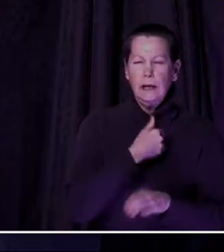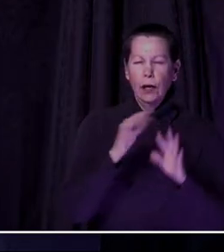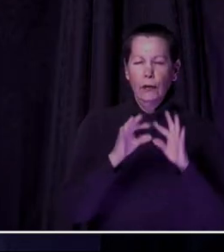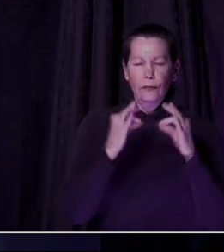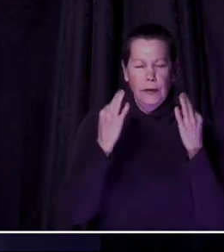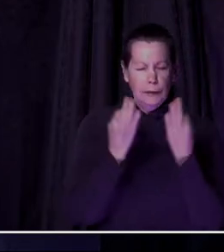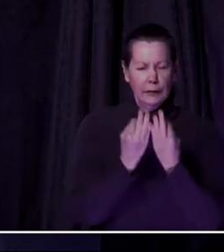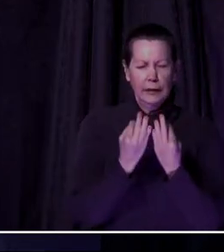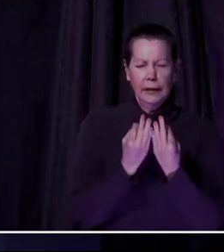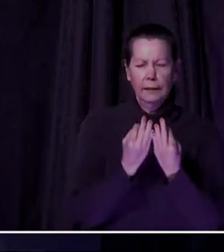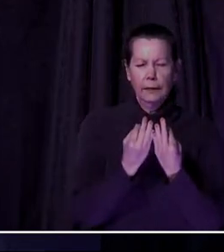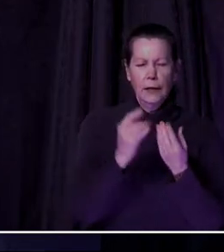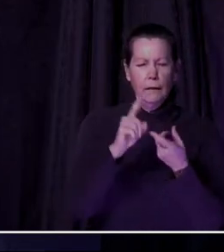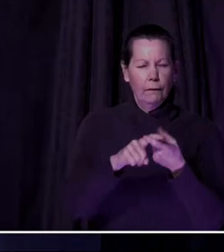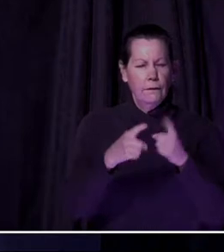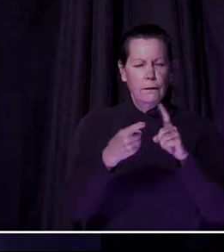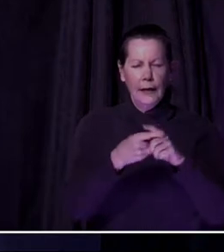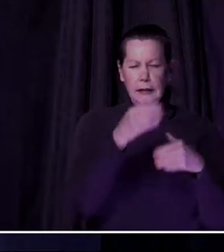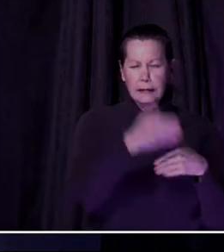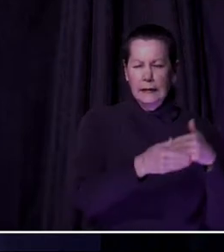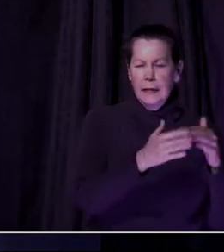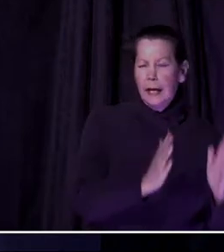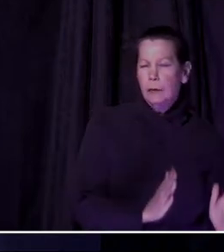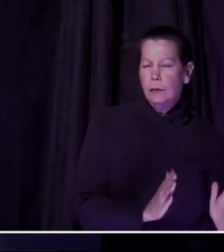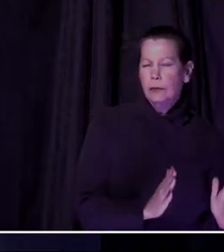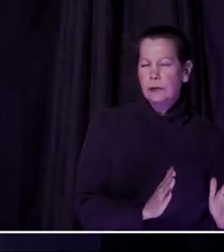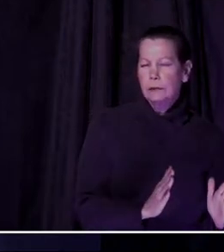our friends, our neighbors.